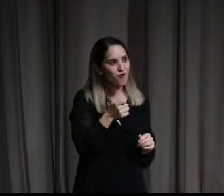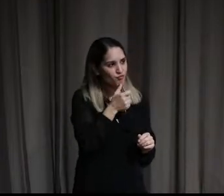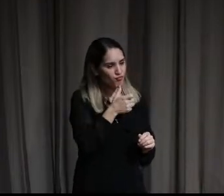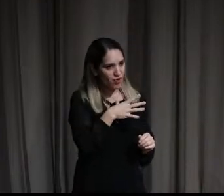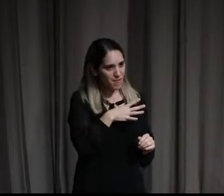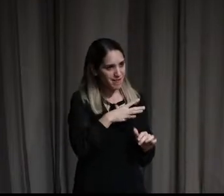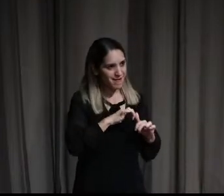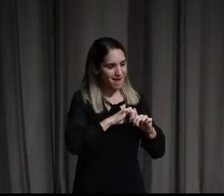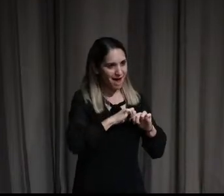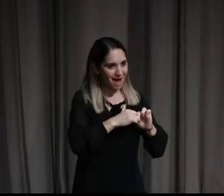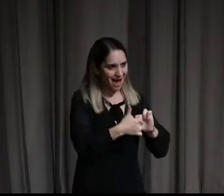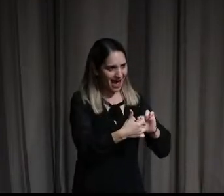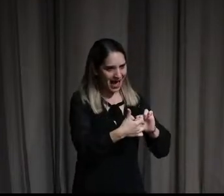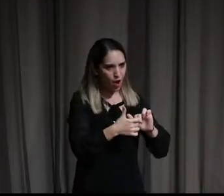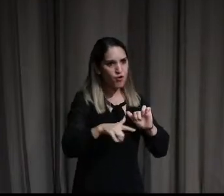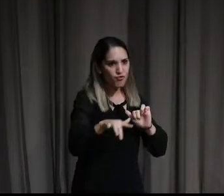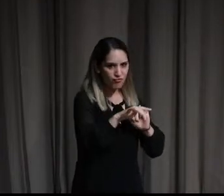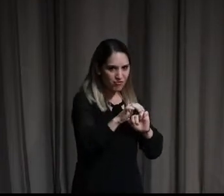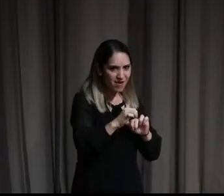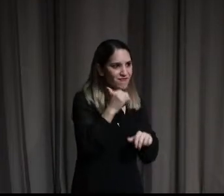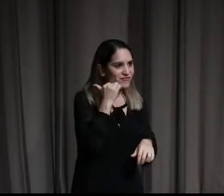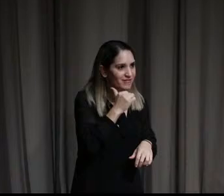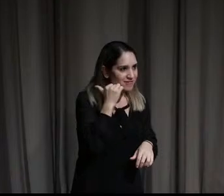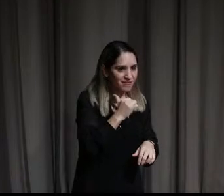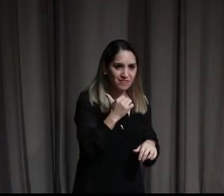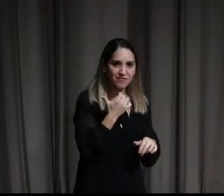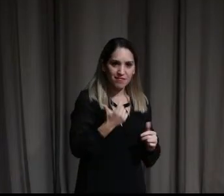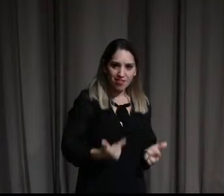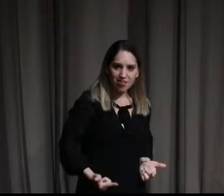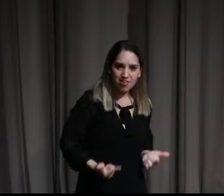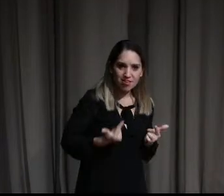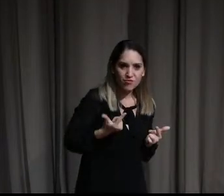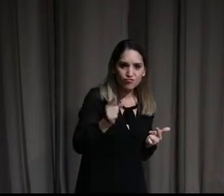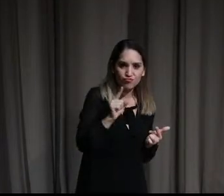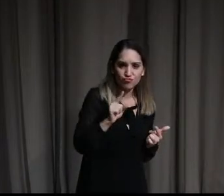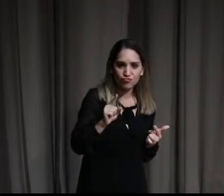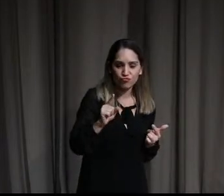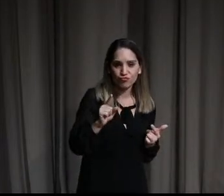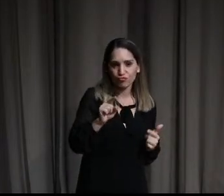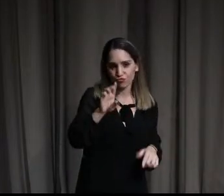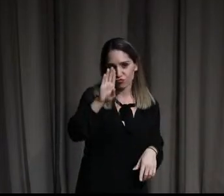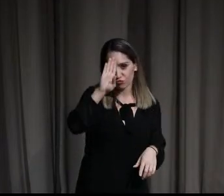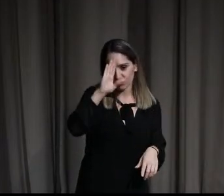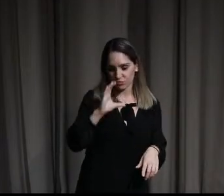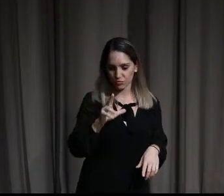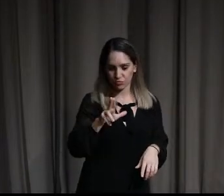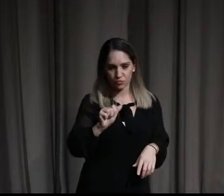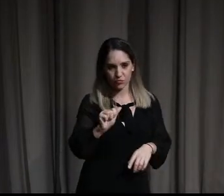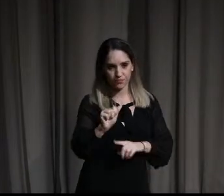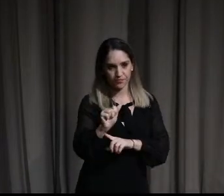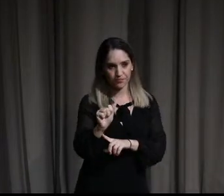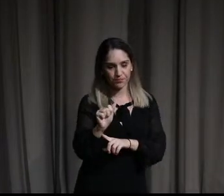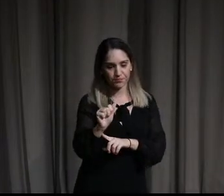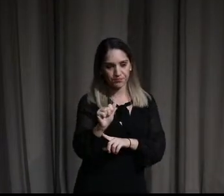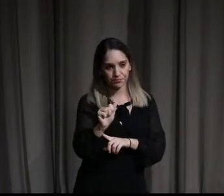women in daily life in Cuba, that he saw them not just